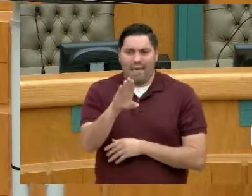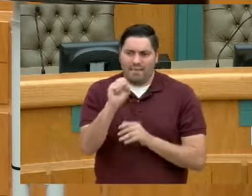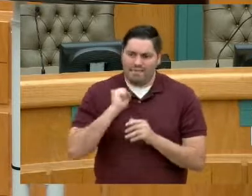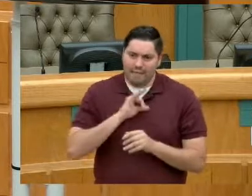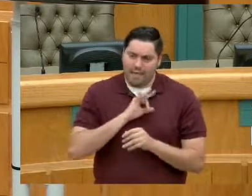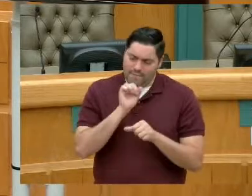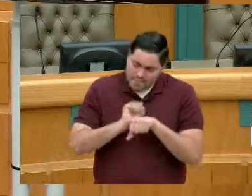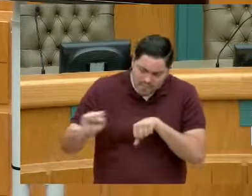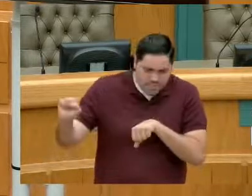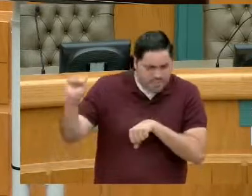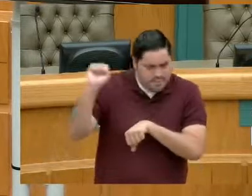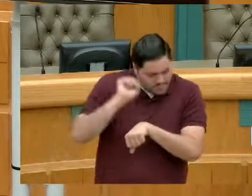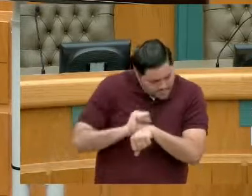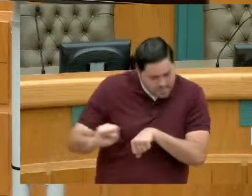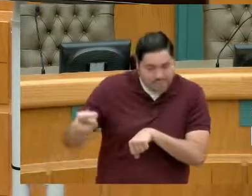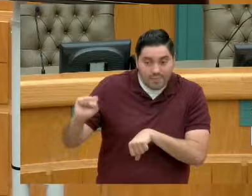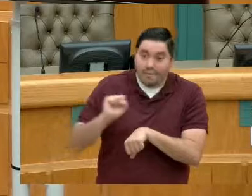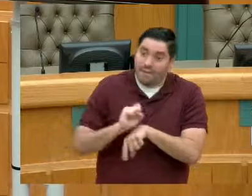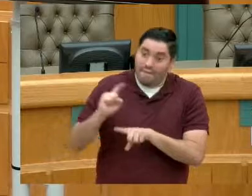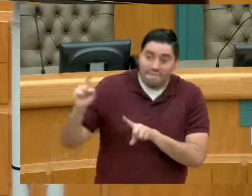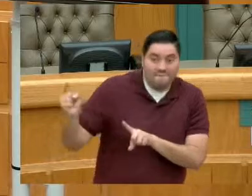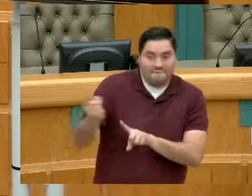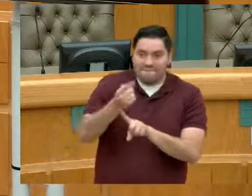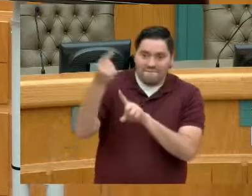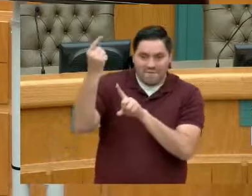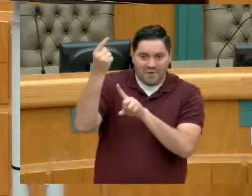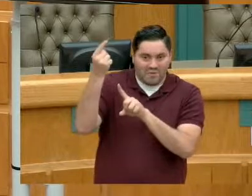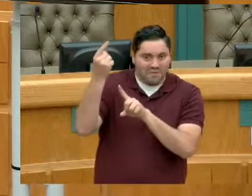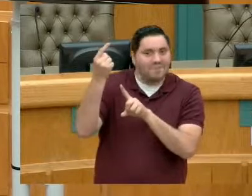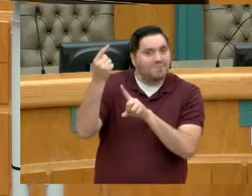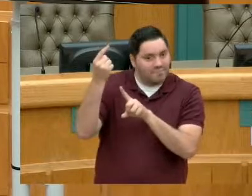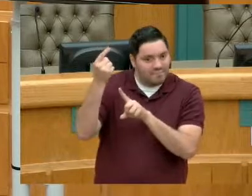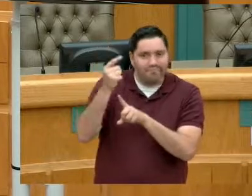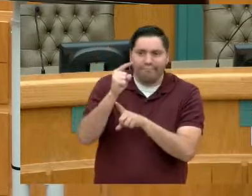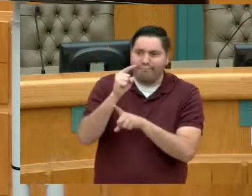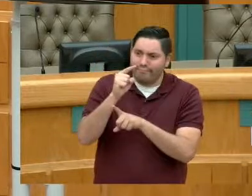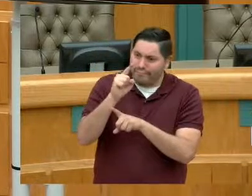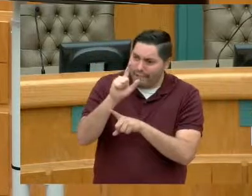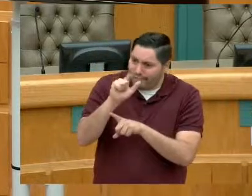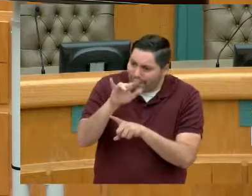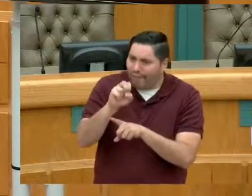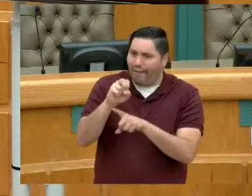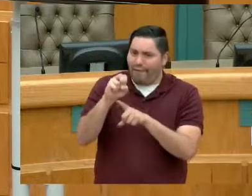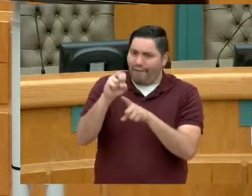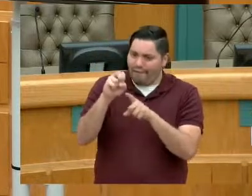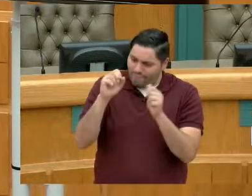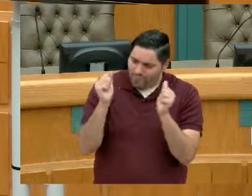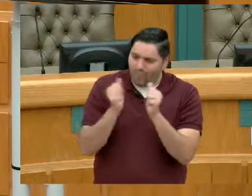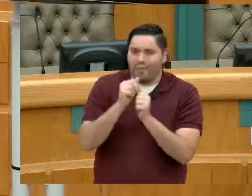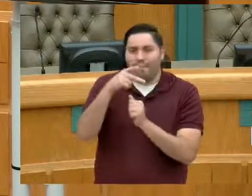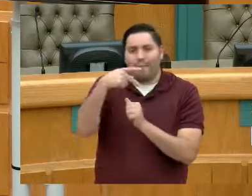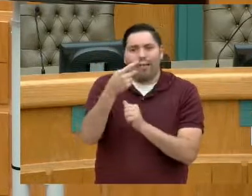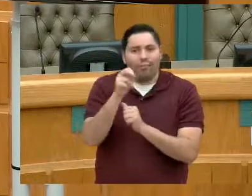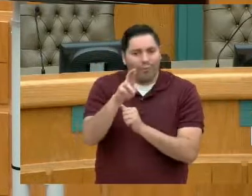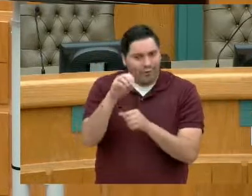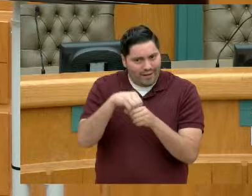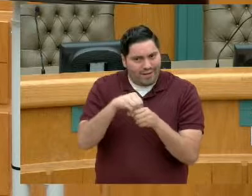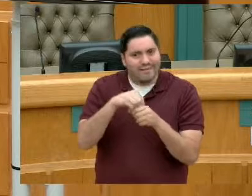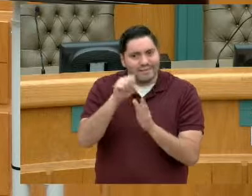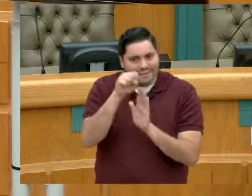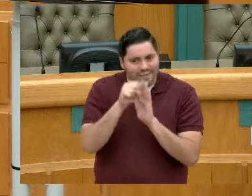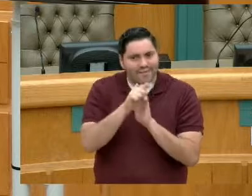hard. They're also the first laboratory response network to go live with the Panther here in the state of Texas. They've